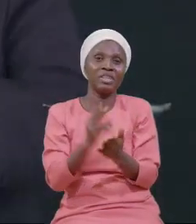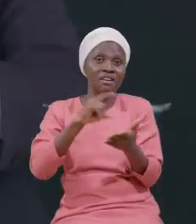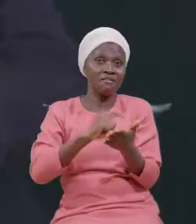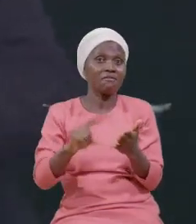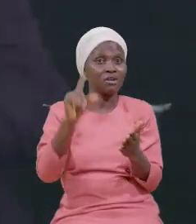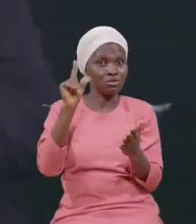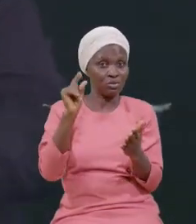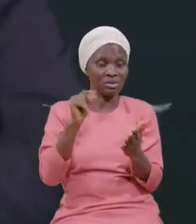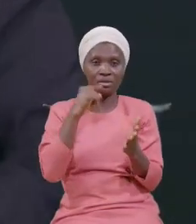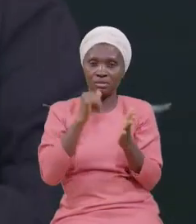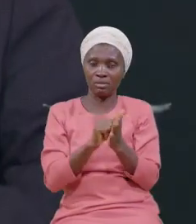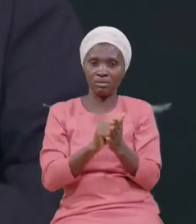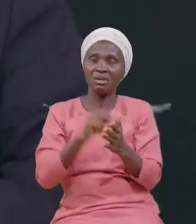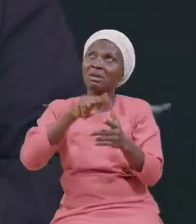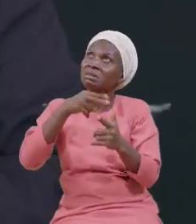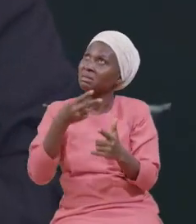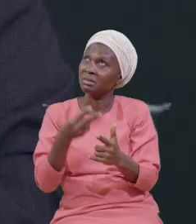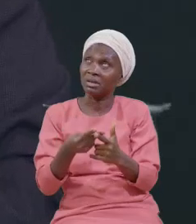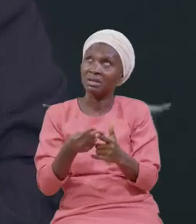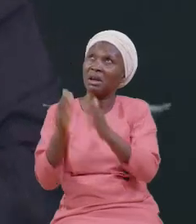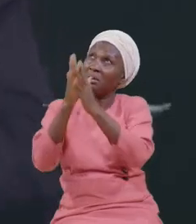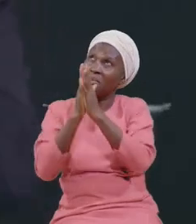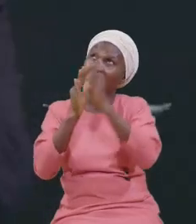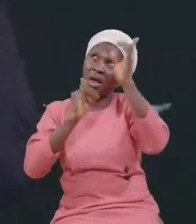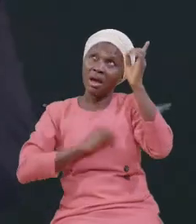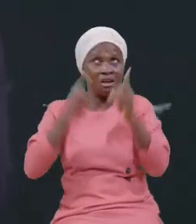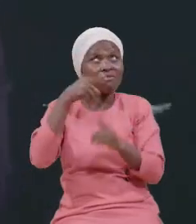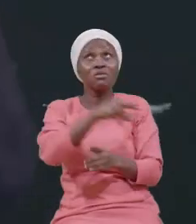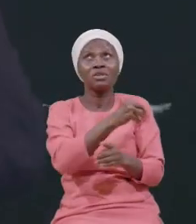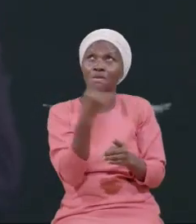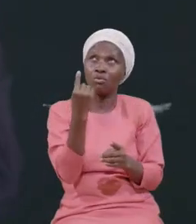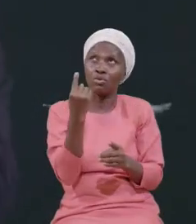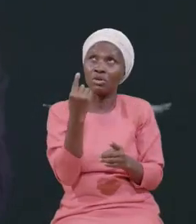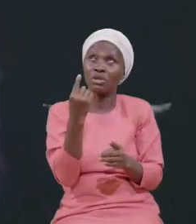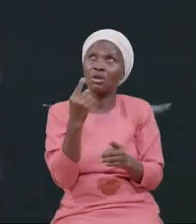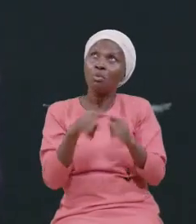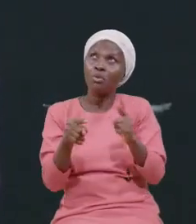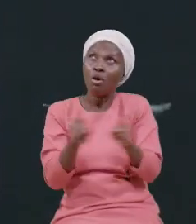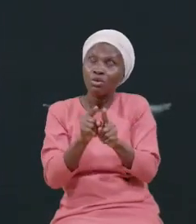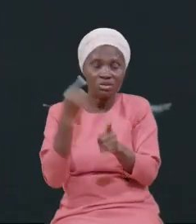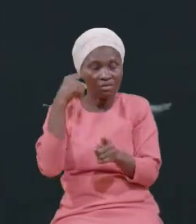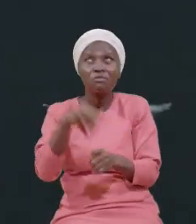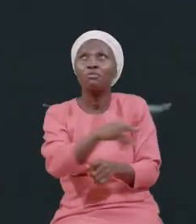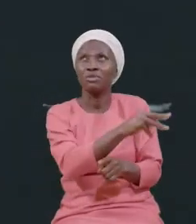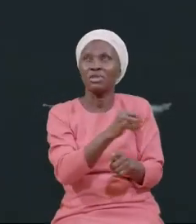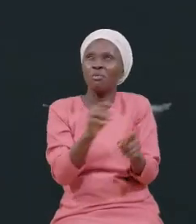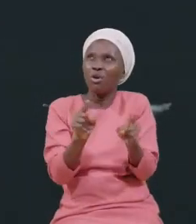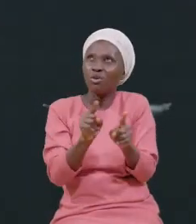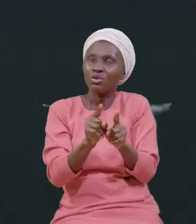neither pray I for these alone, but for them also which